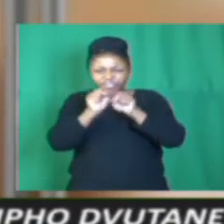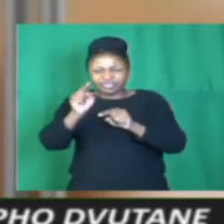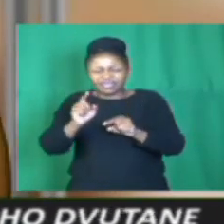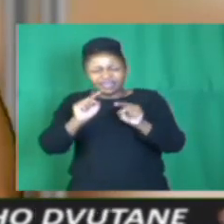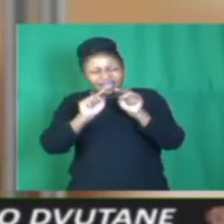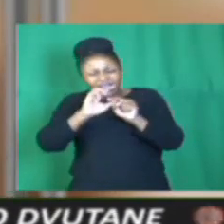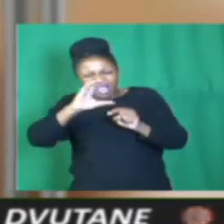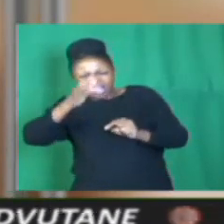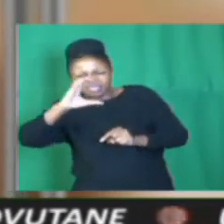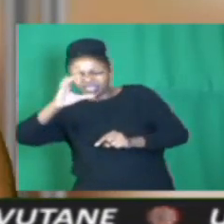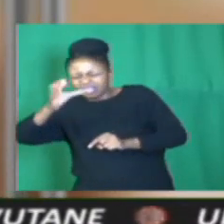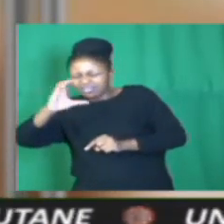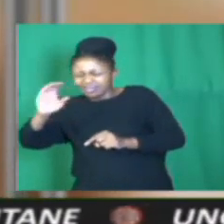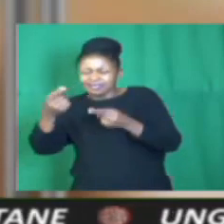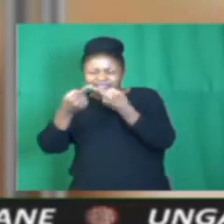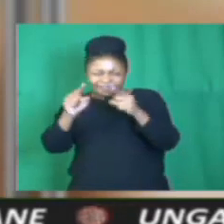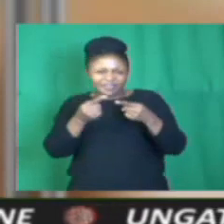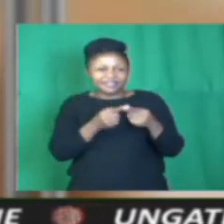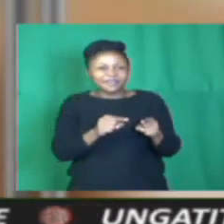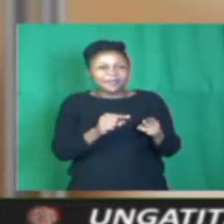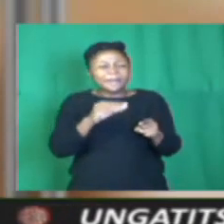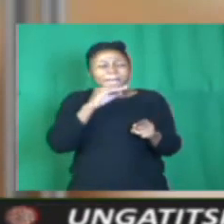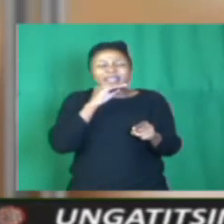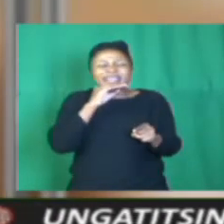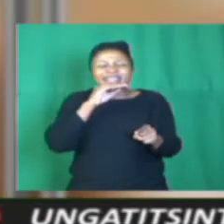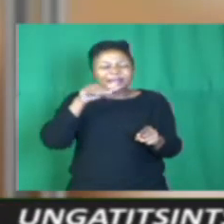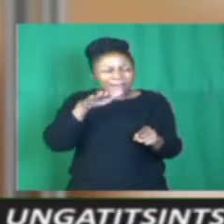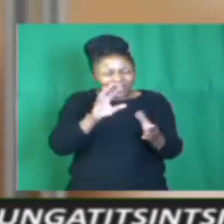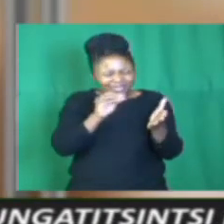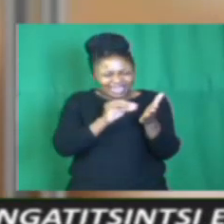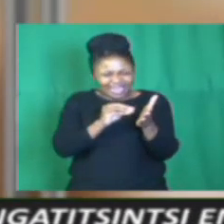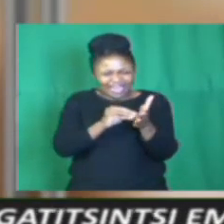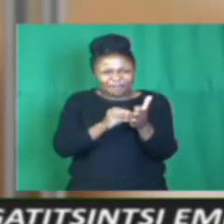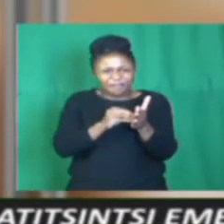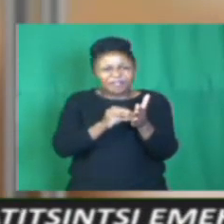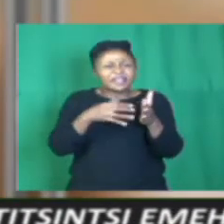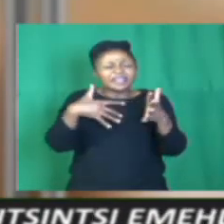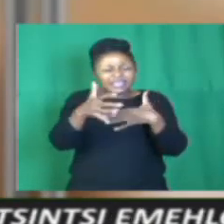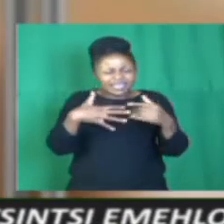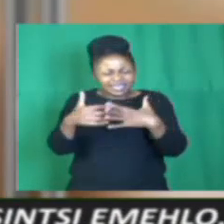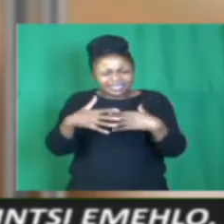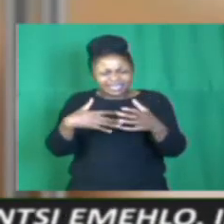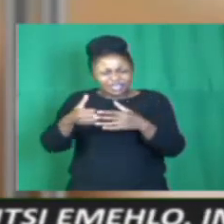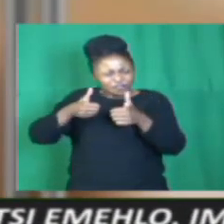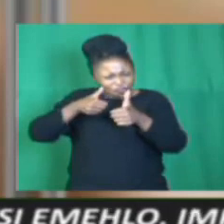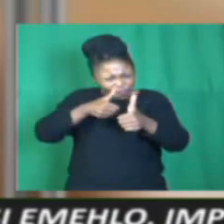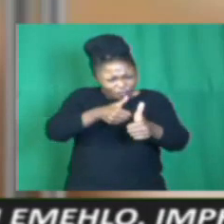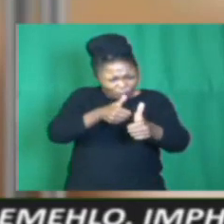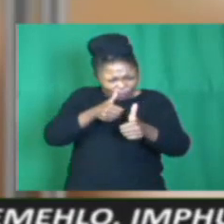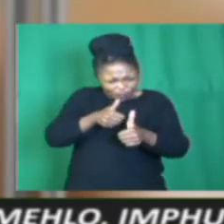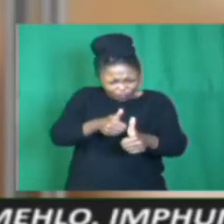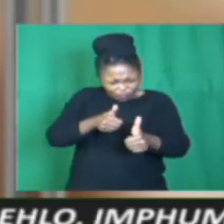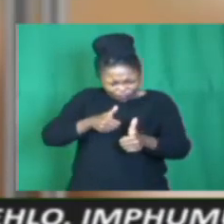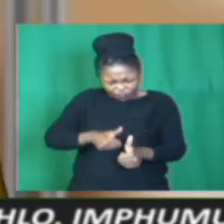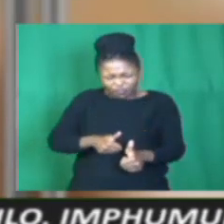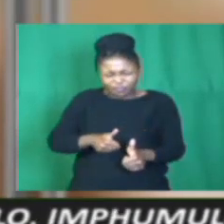my dear learner. We talked about chronology, that is the way in which the events or the order in which the events have